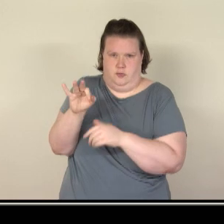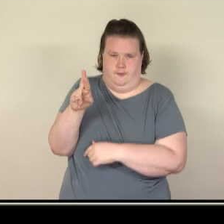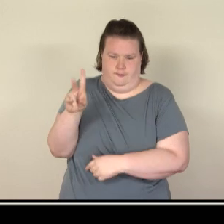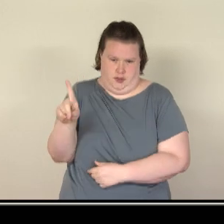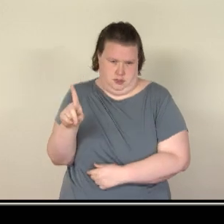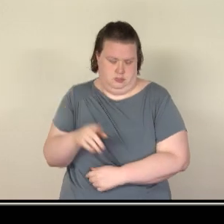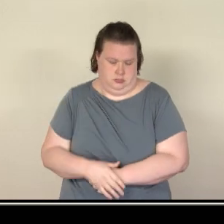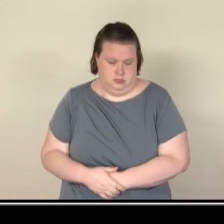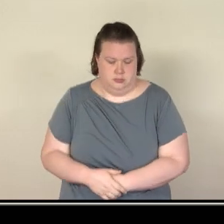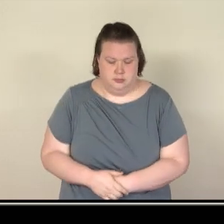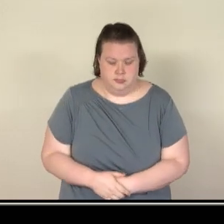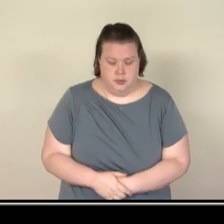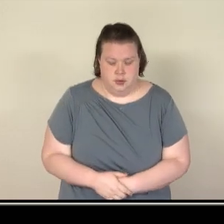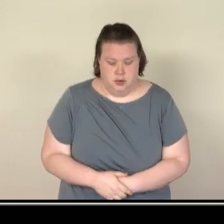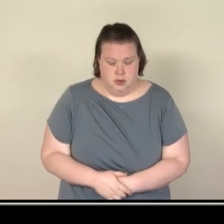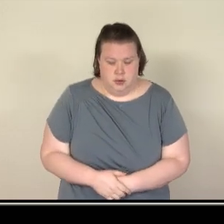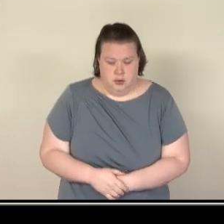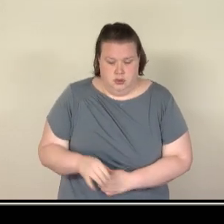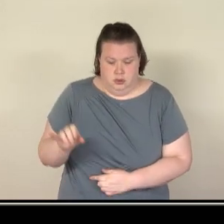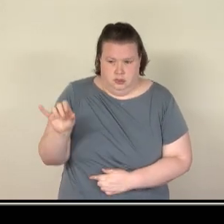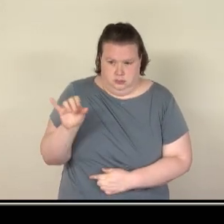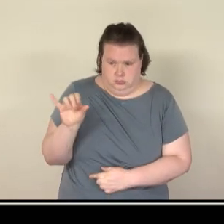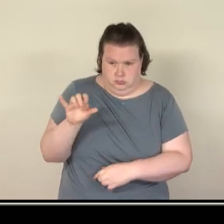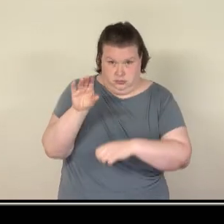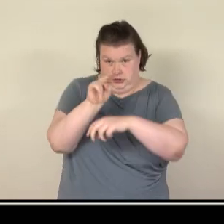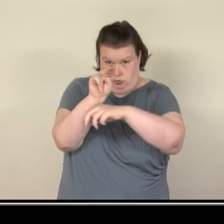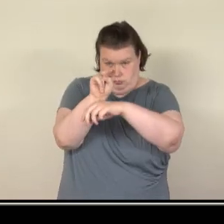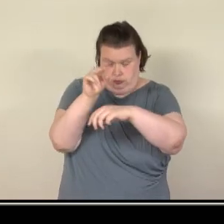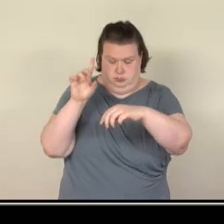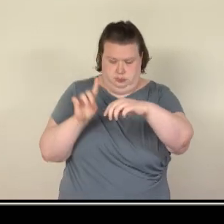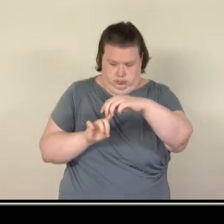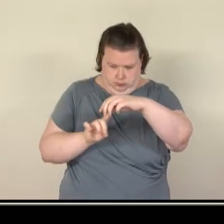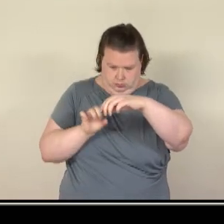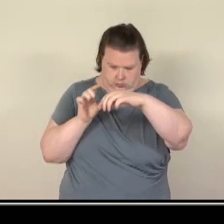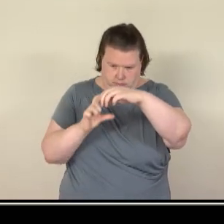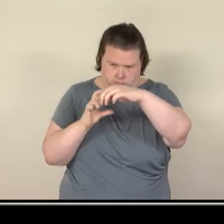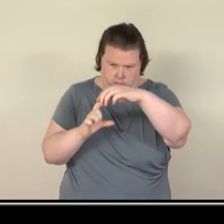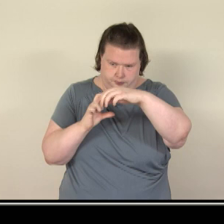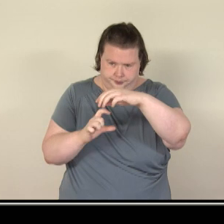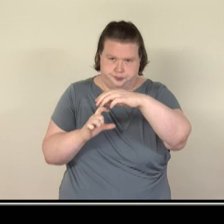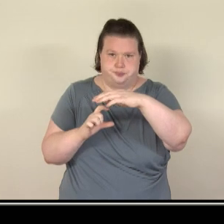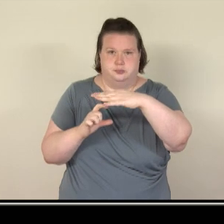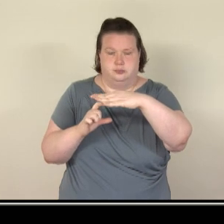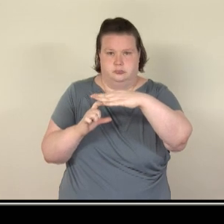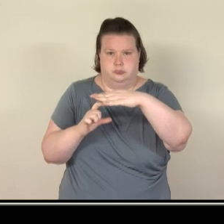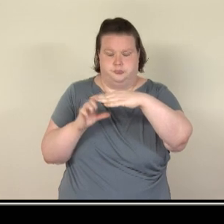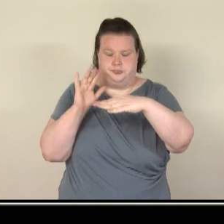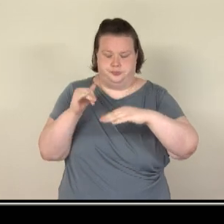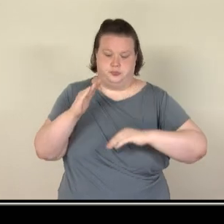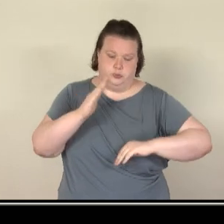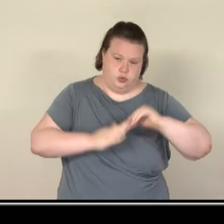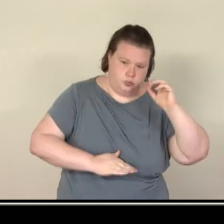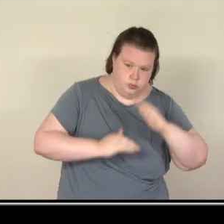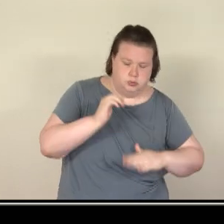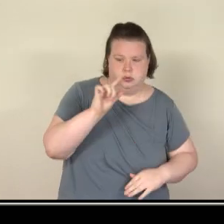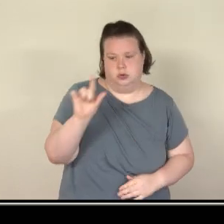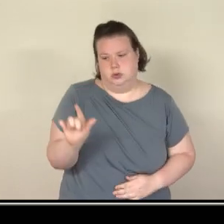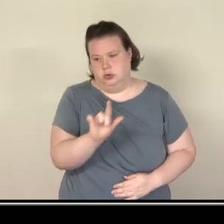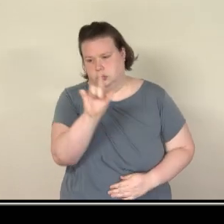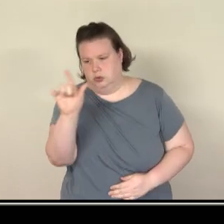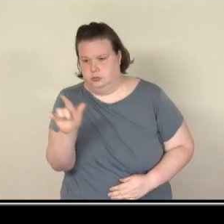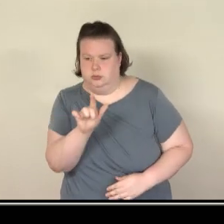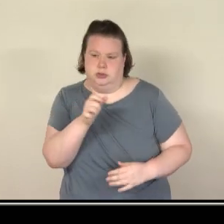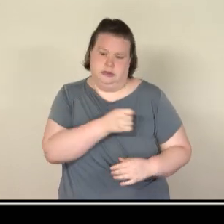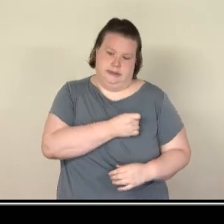factor is the denominator, which is made up of instruction, libraries, staff